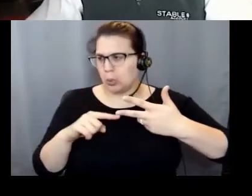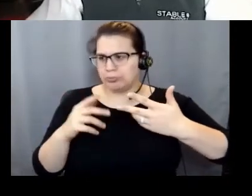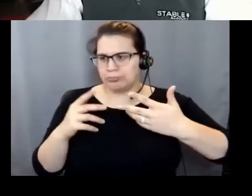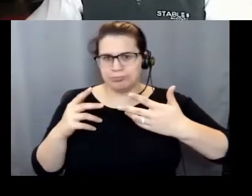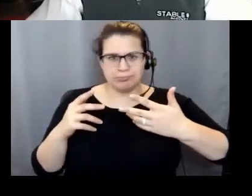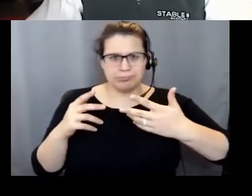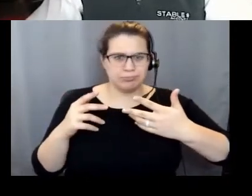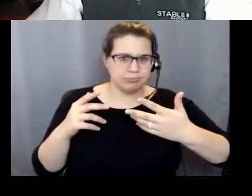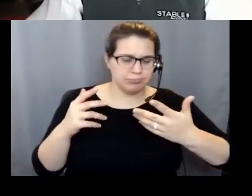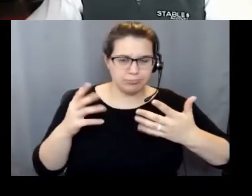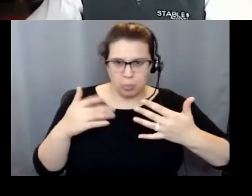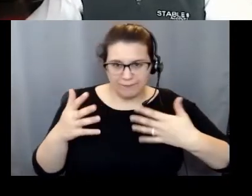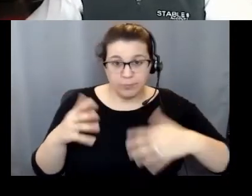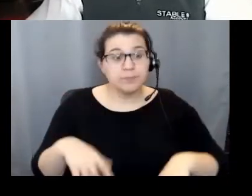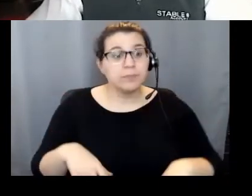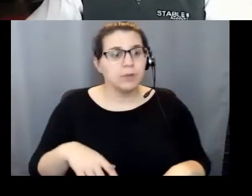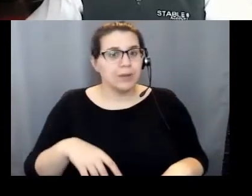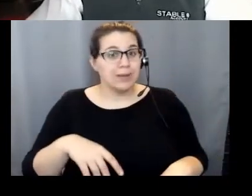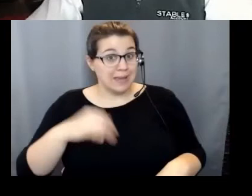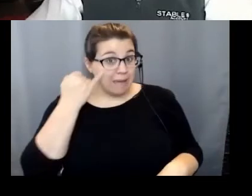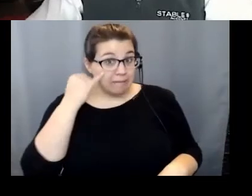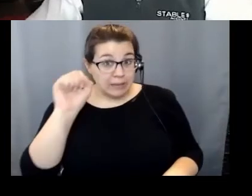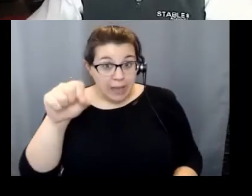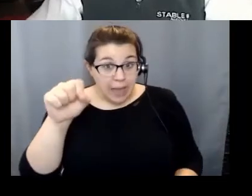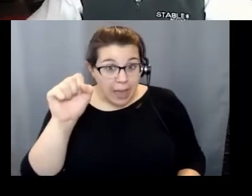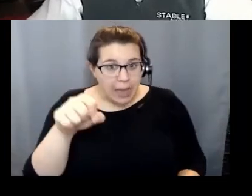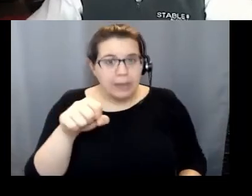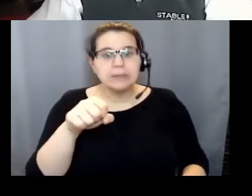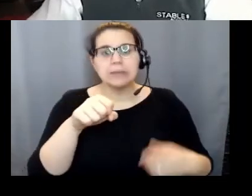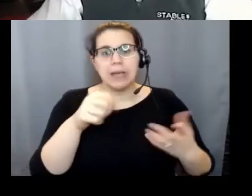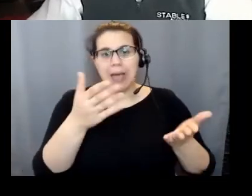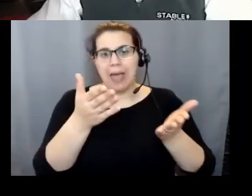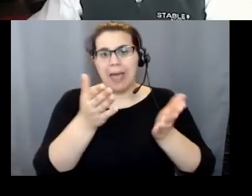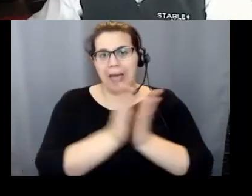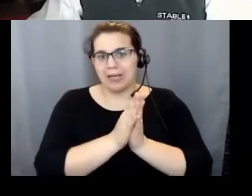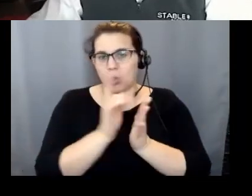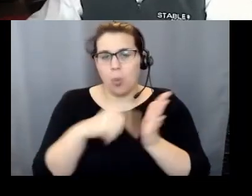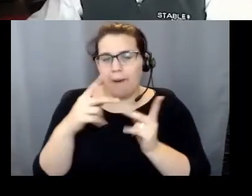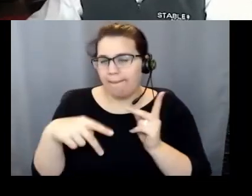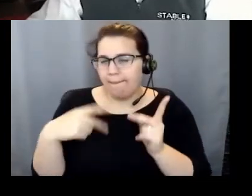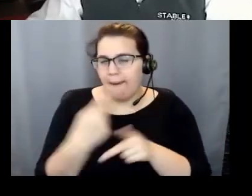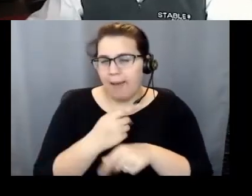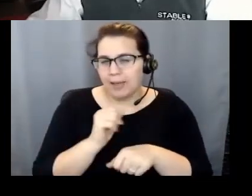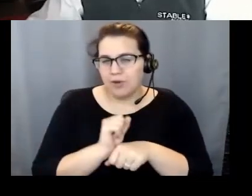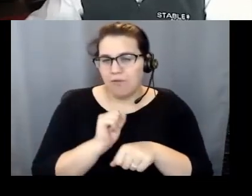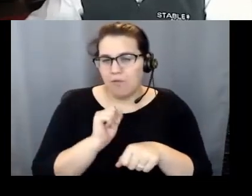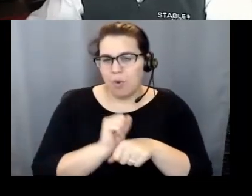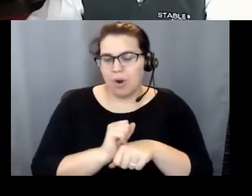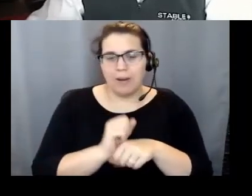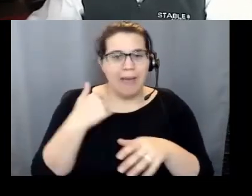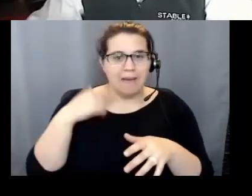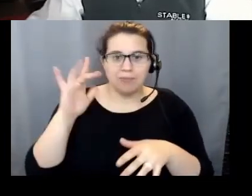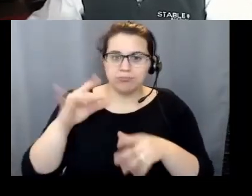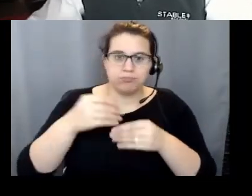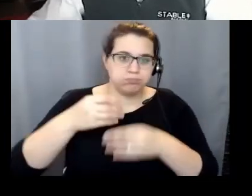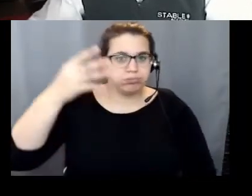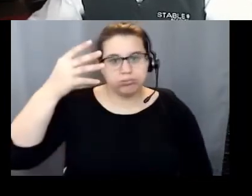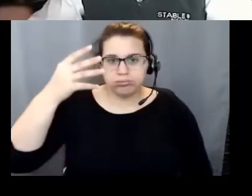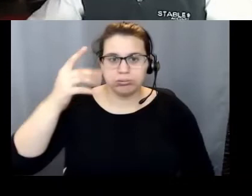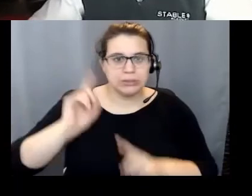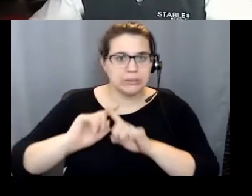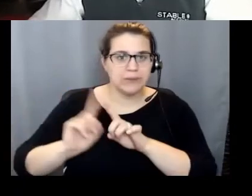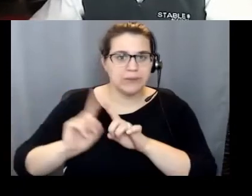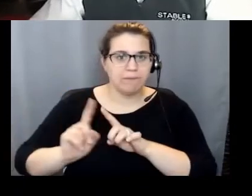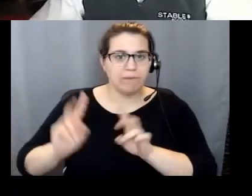If you are employed, it actually asks you to identify the kind of work that you do. It's a drop-down menu with a variety of different